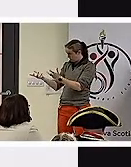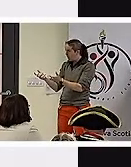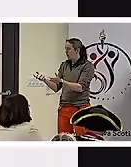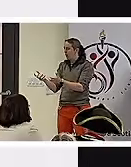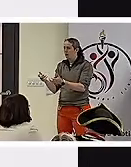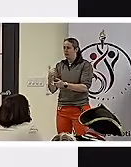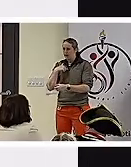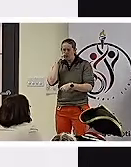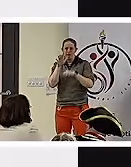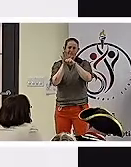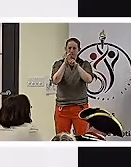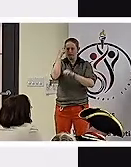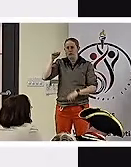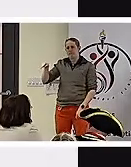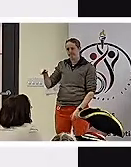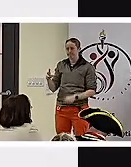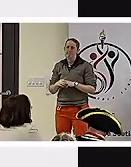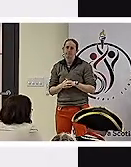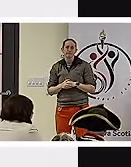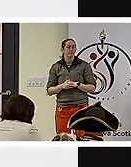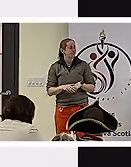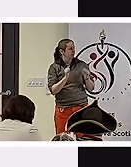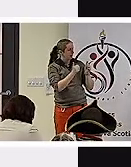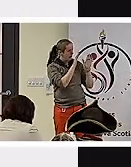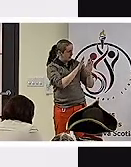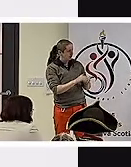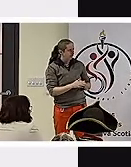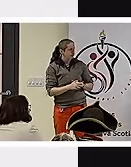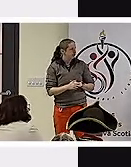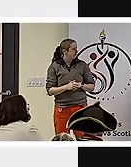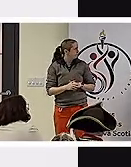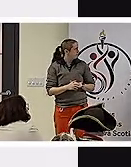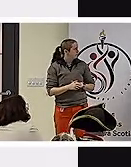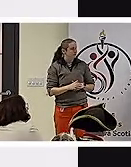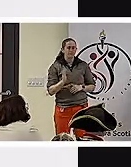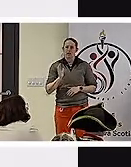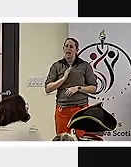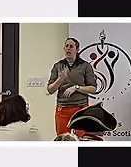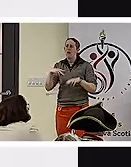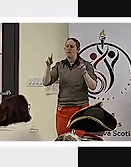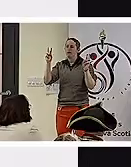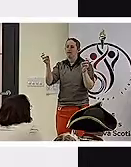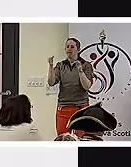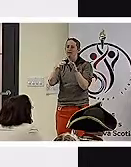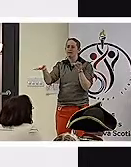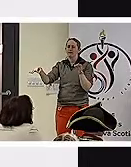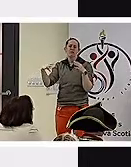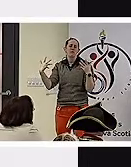Yeah. Great. That brings us to our next thing. What's our saying that we like to say here?